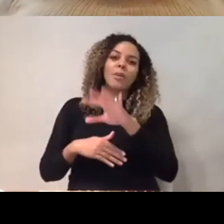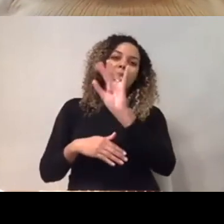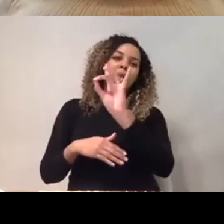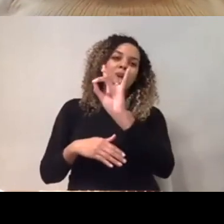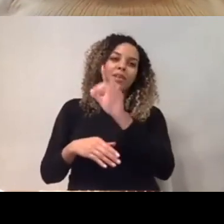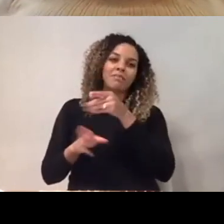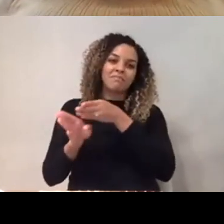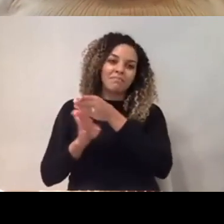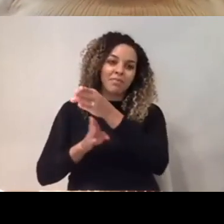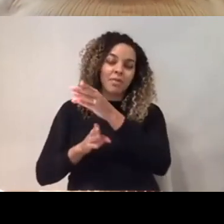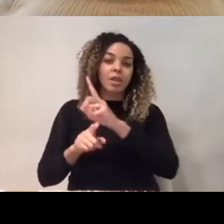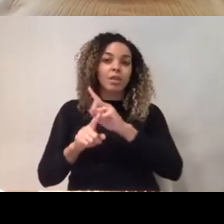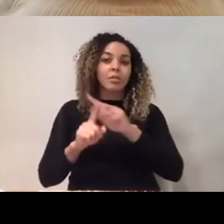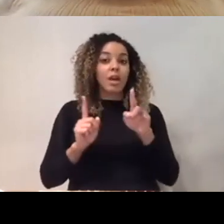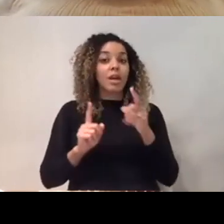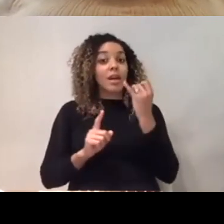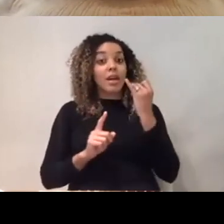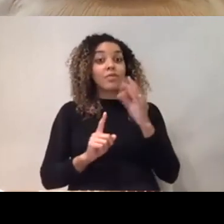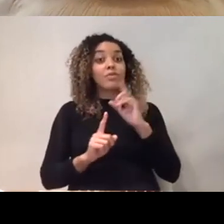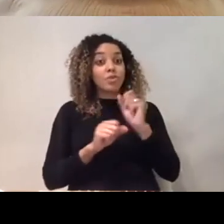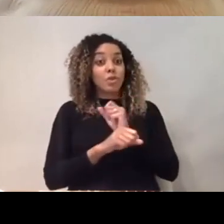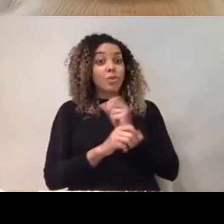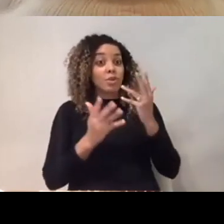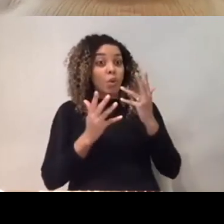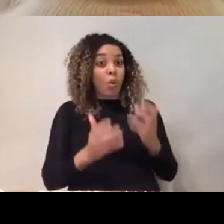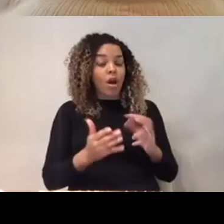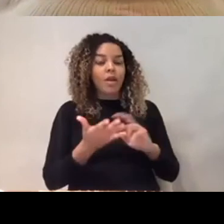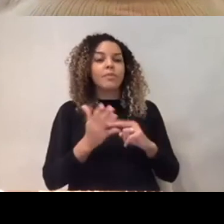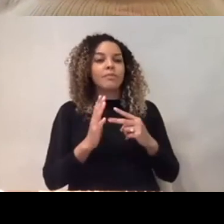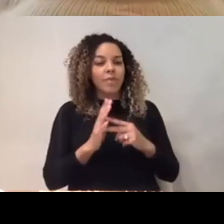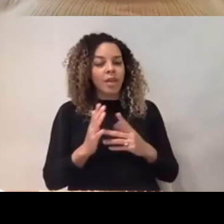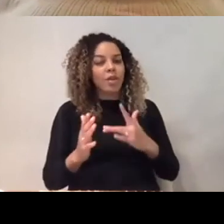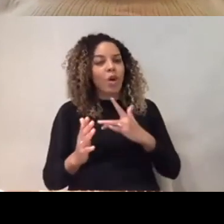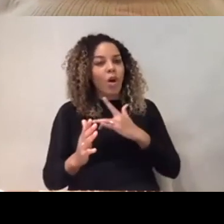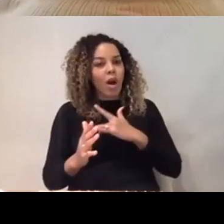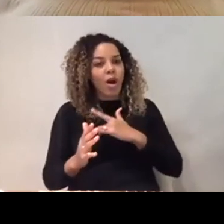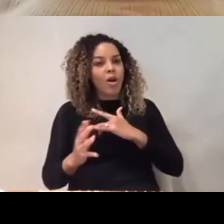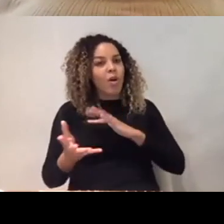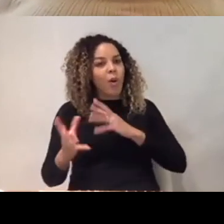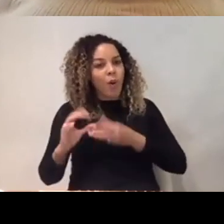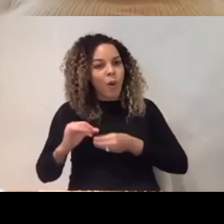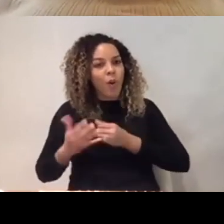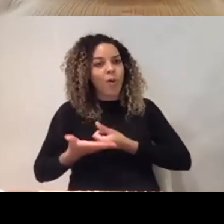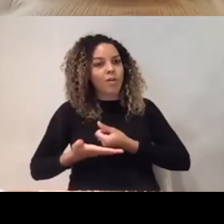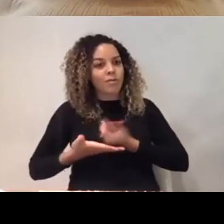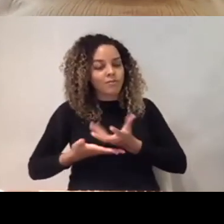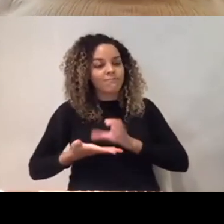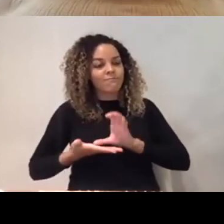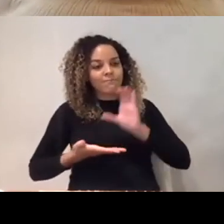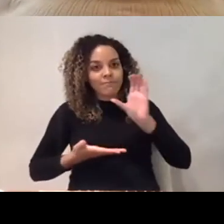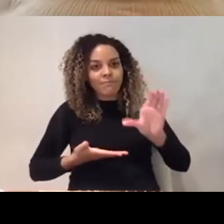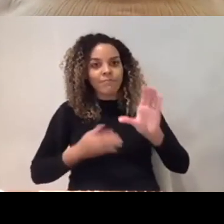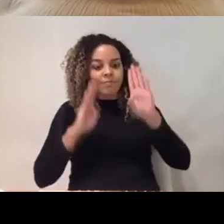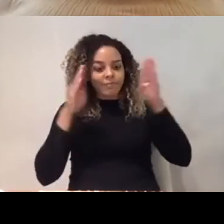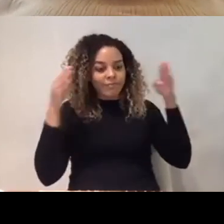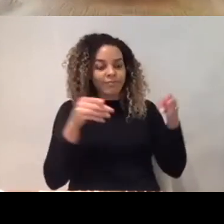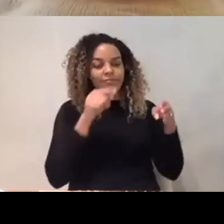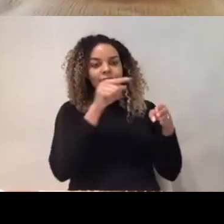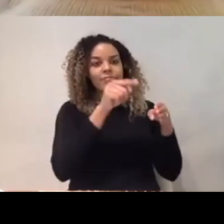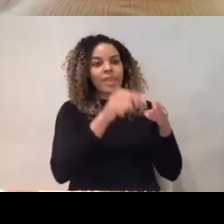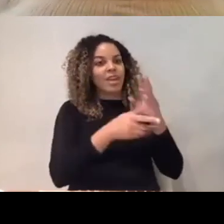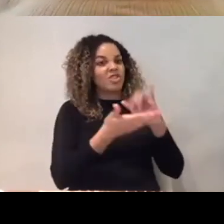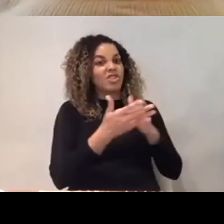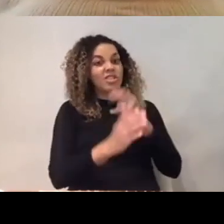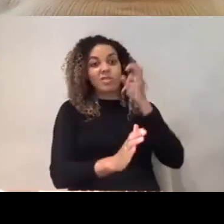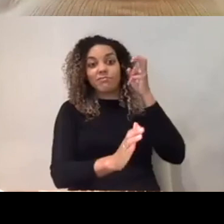go in wholeheartedly regardless, and just kind of not be afraid to just kind of dive on in.